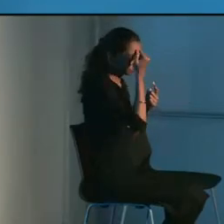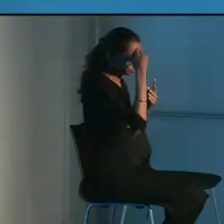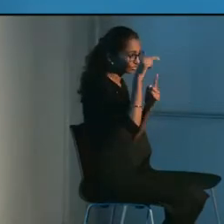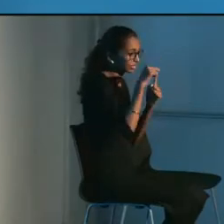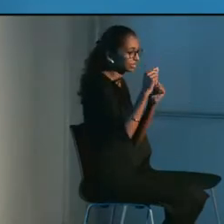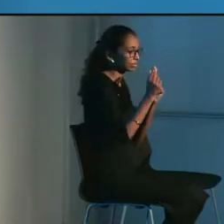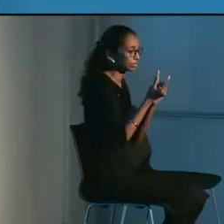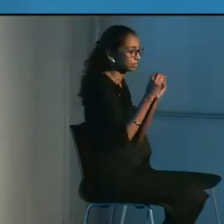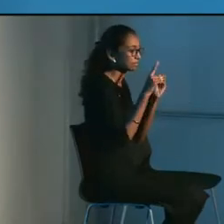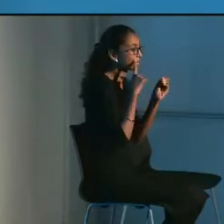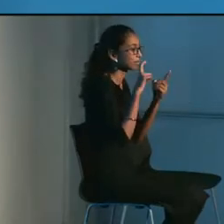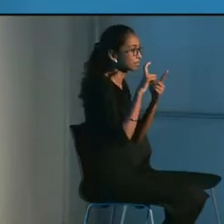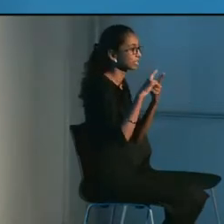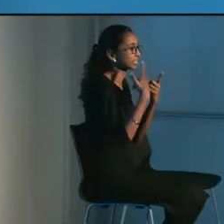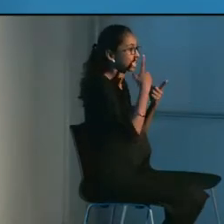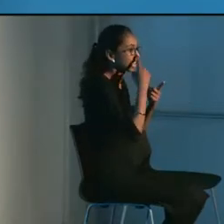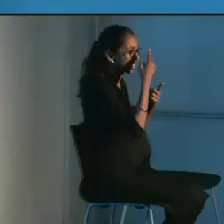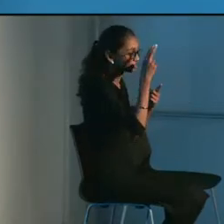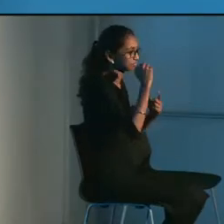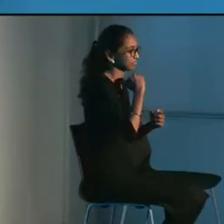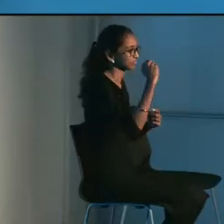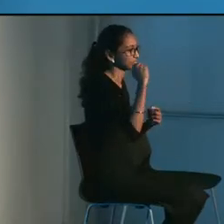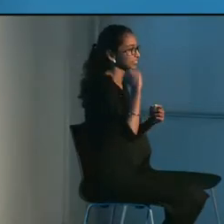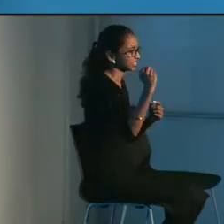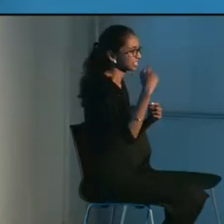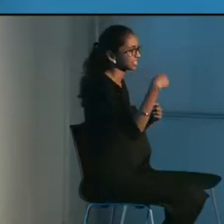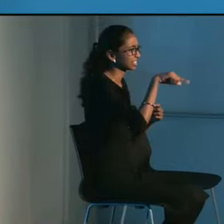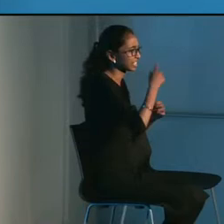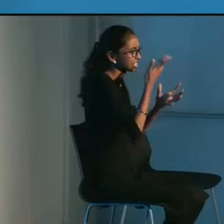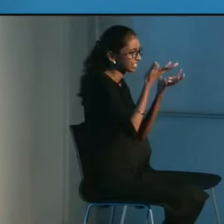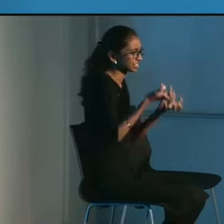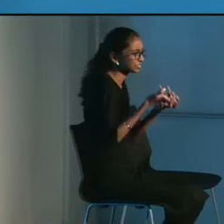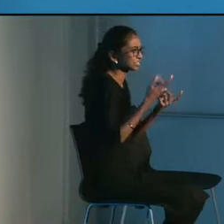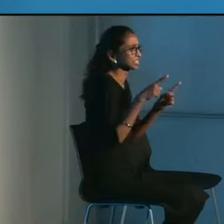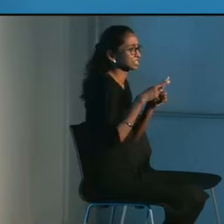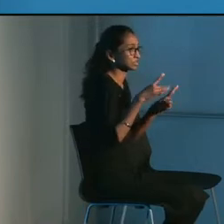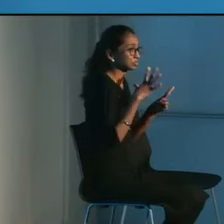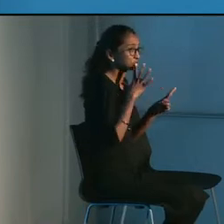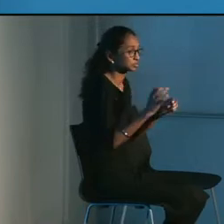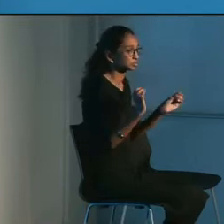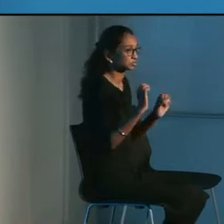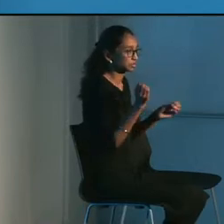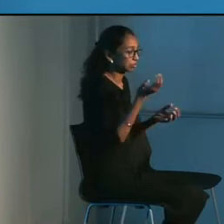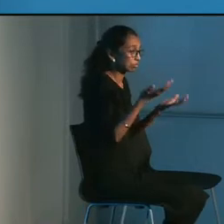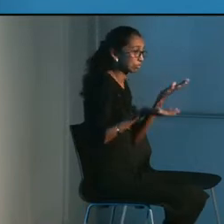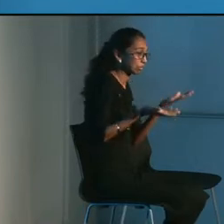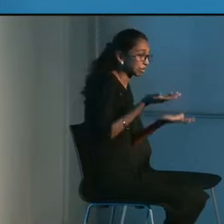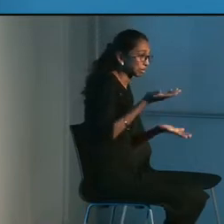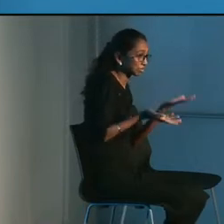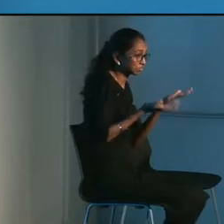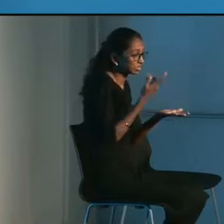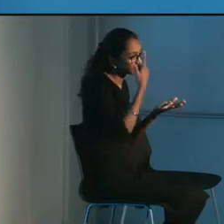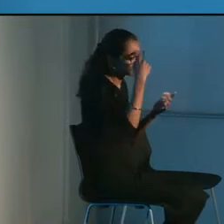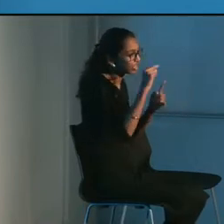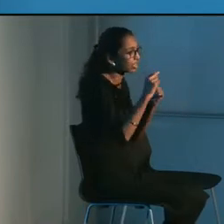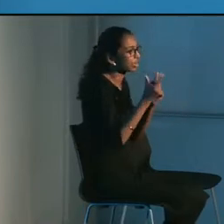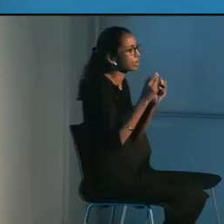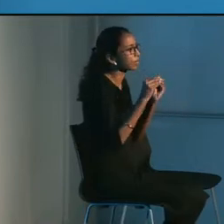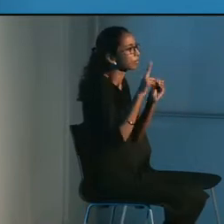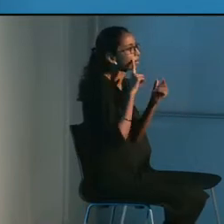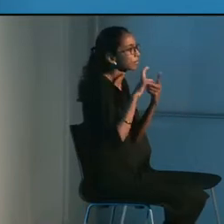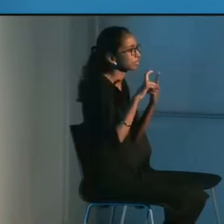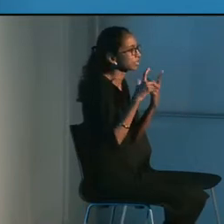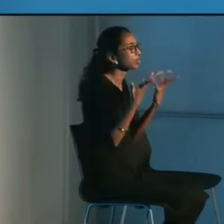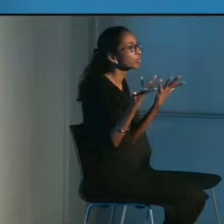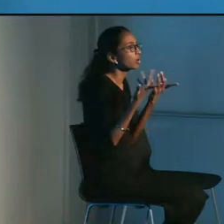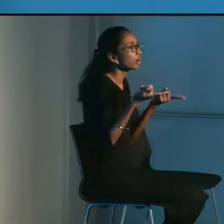through a feminist frame? How do we deal with uncertainty in relation to the idea of the public? What